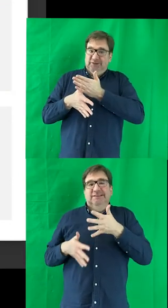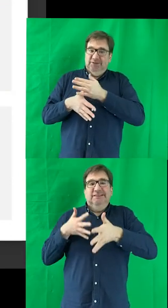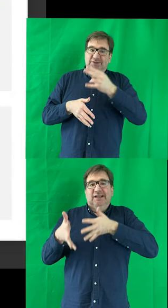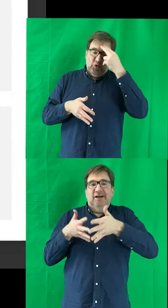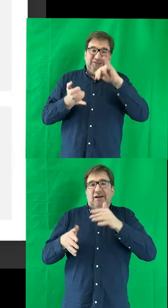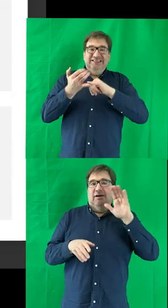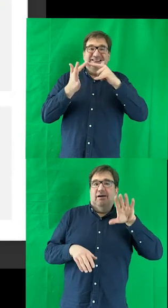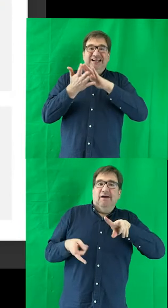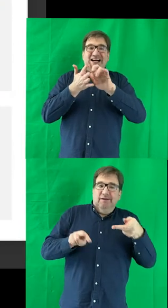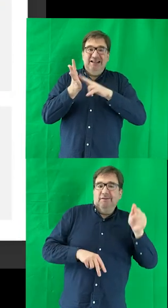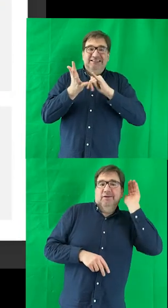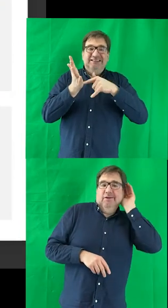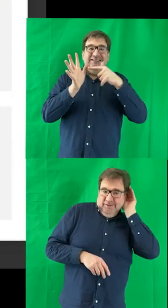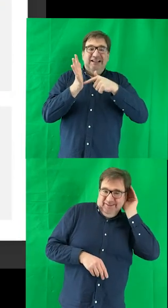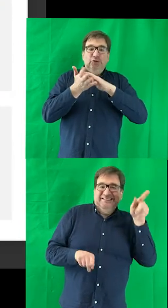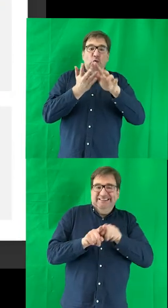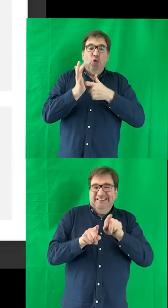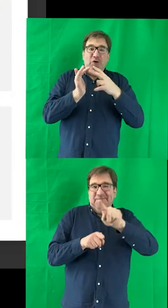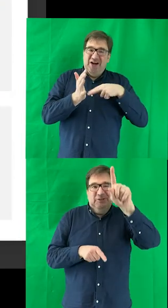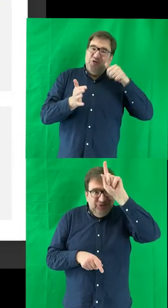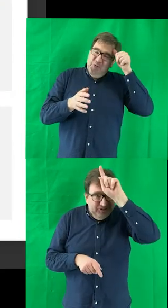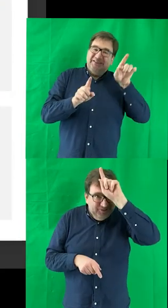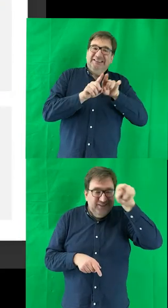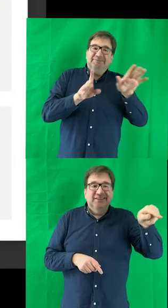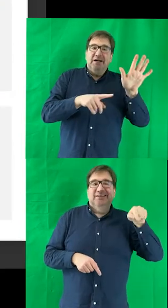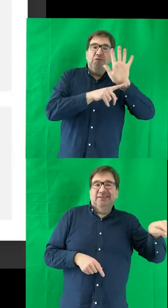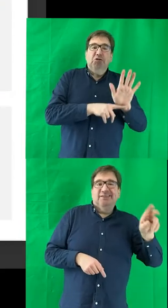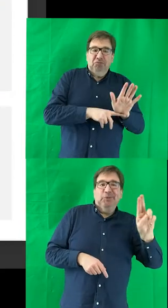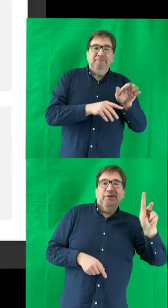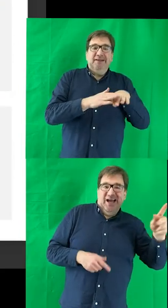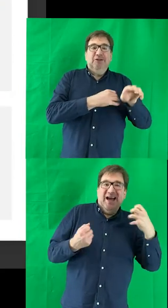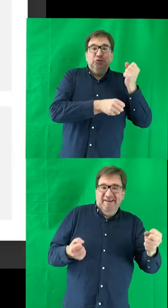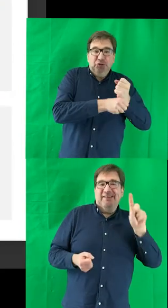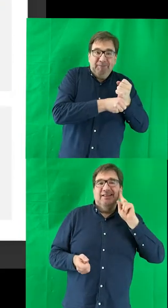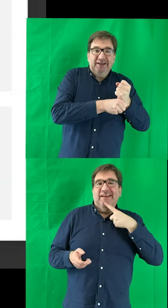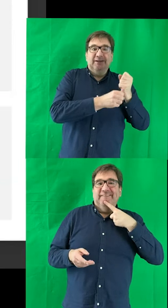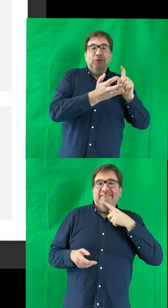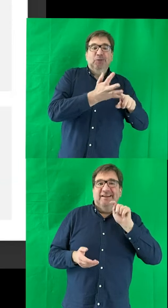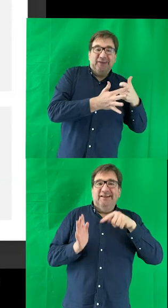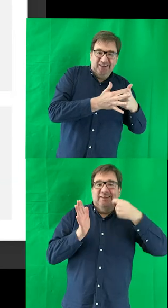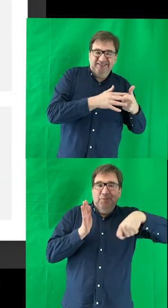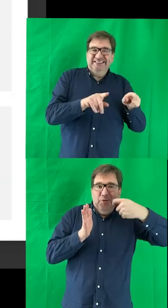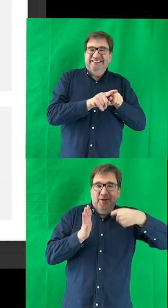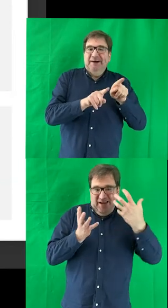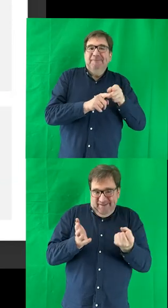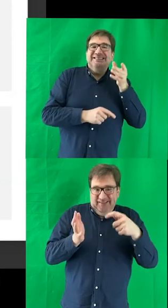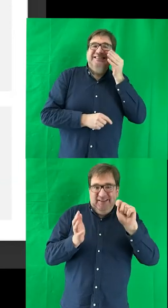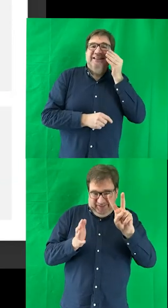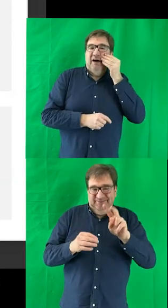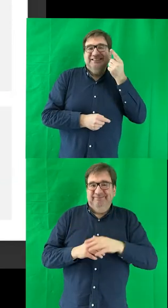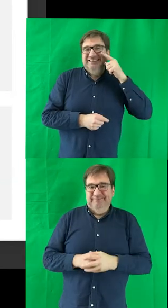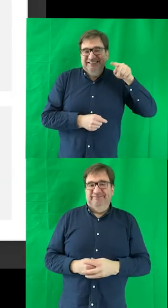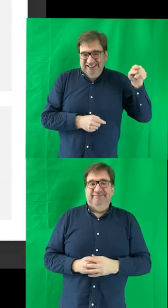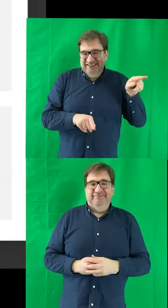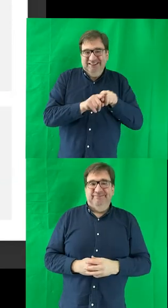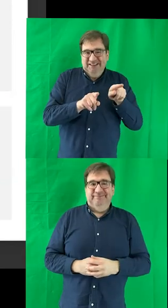called Sehen statt Hören. And I know that similar programs exist in Germany and also in the UK, where it goes by the name